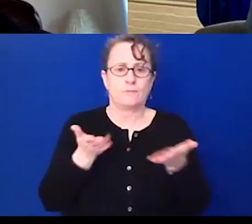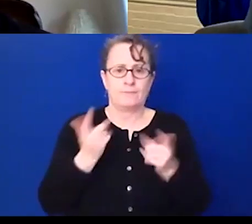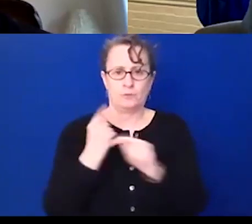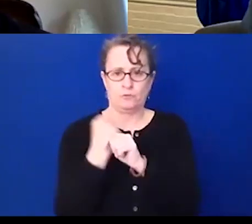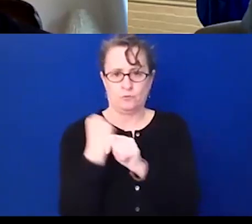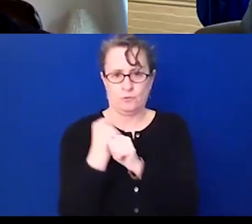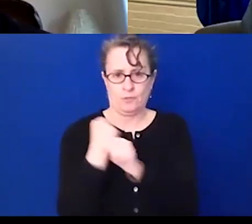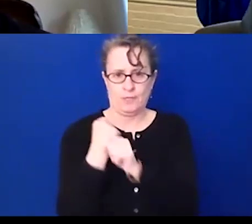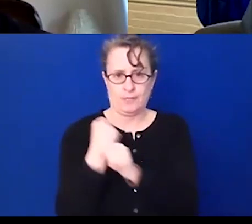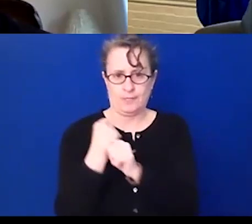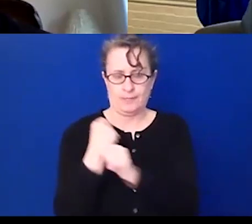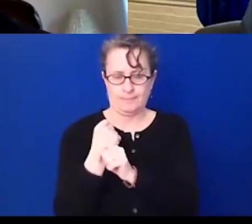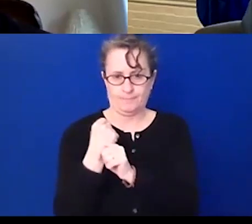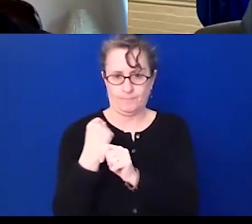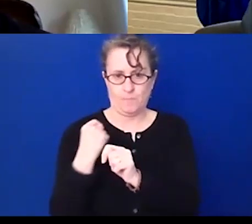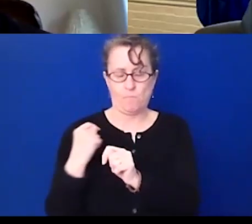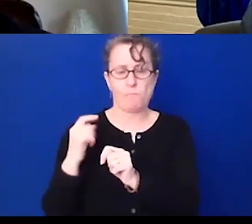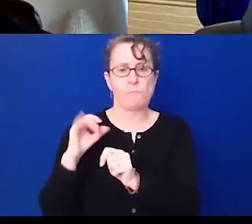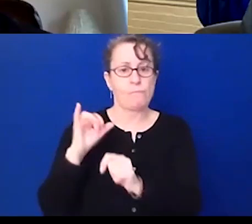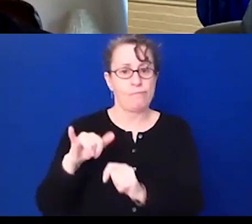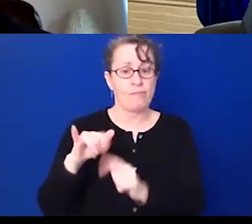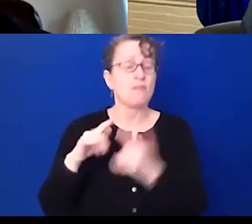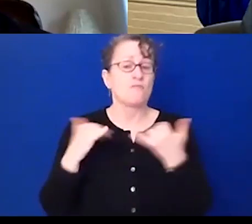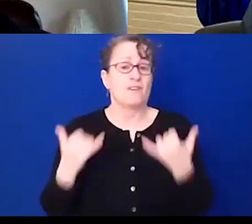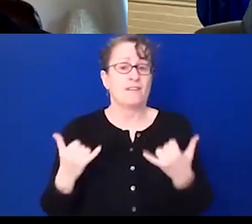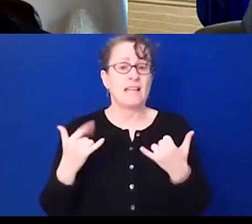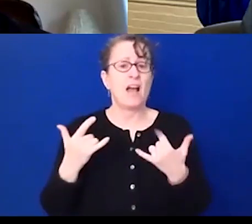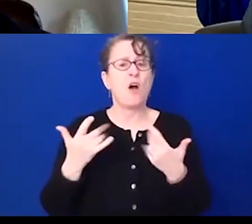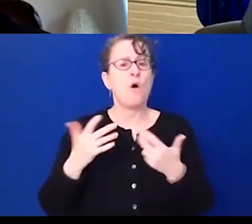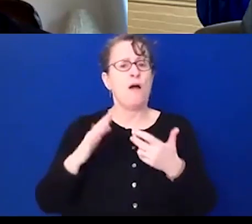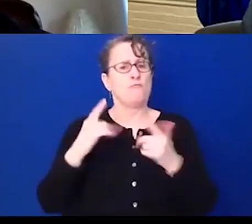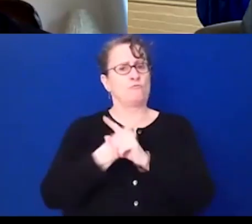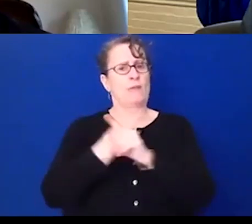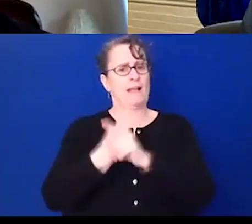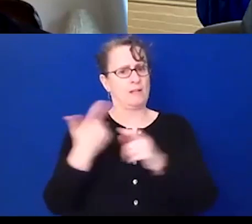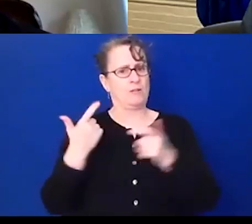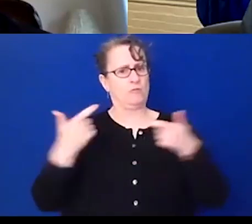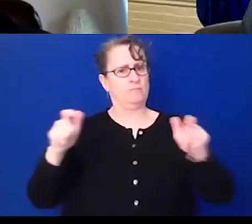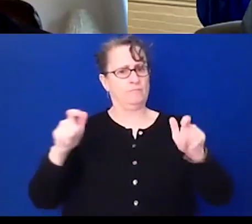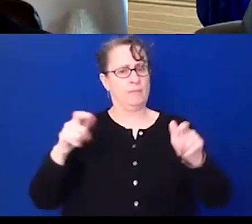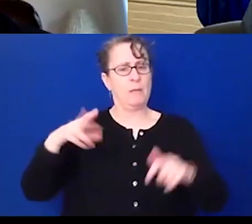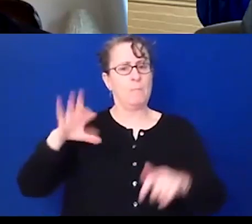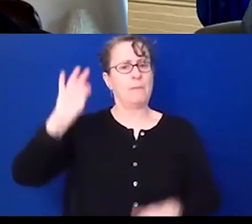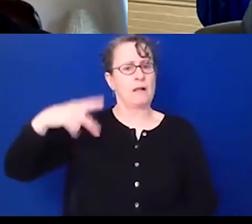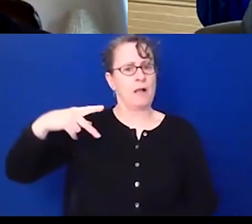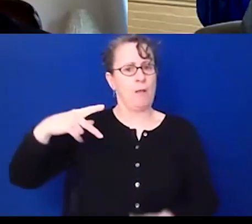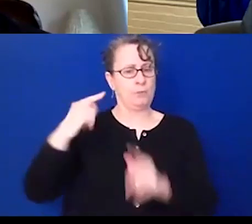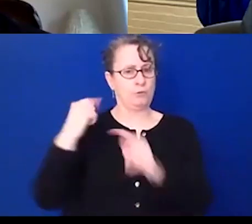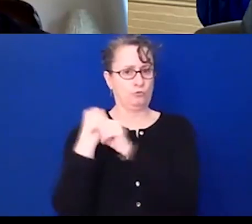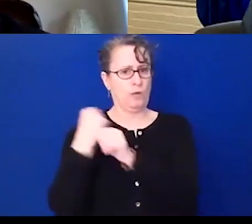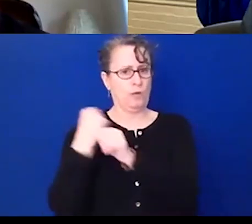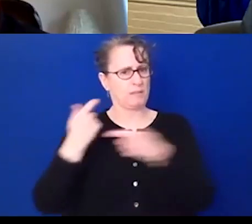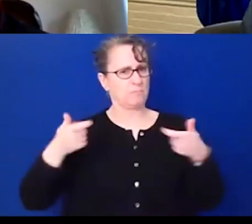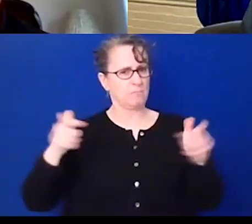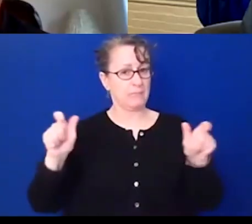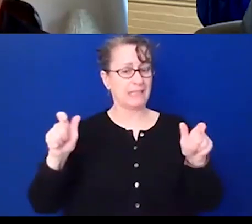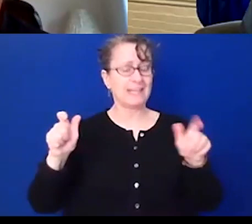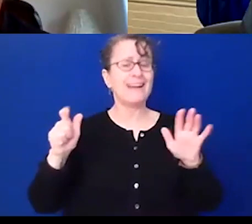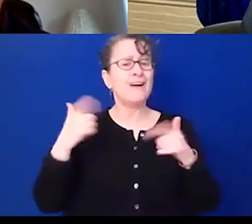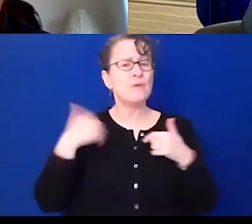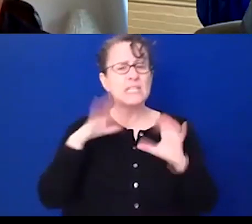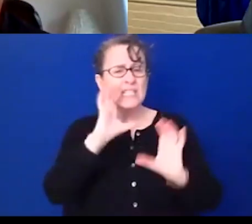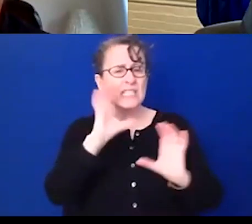Currently, that's a full-size pickup. We're looking into more fuel-efficient